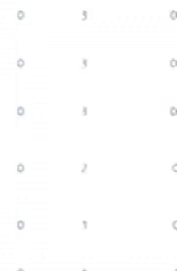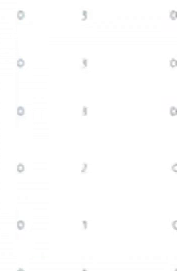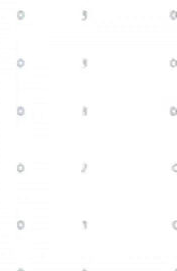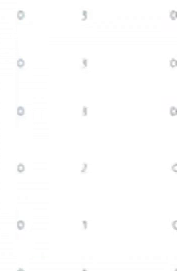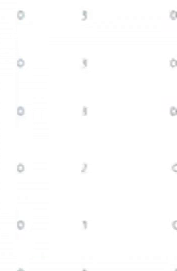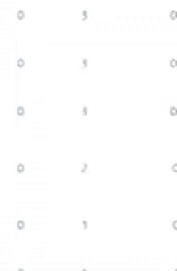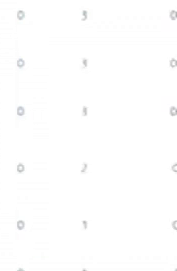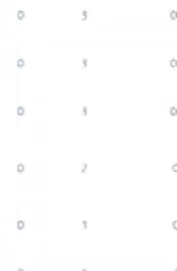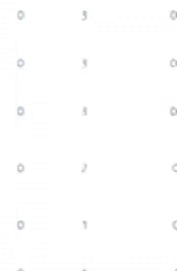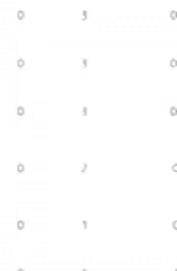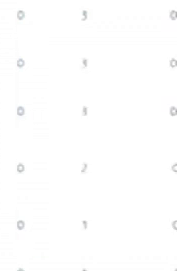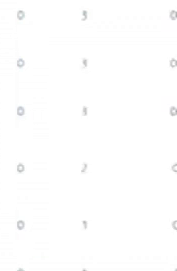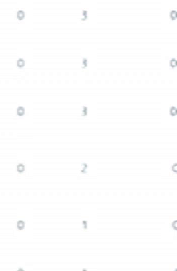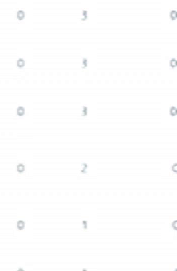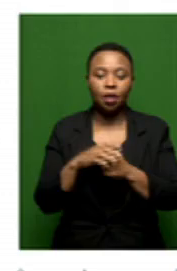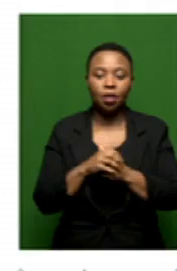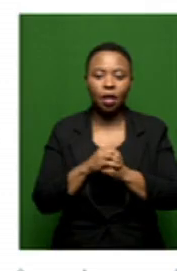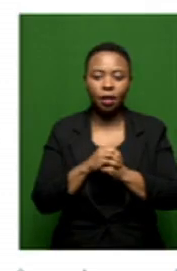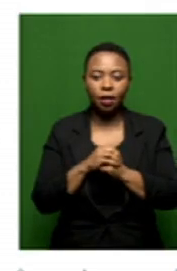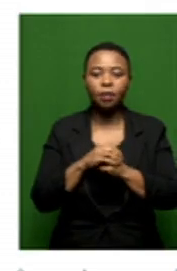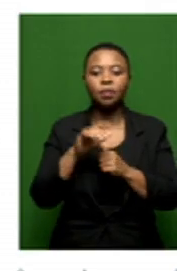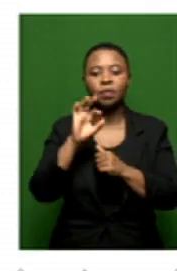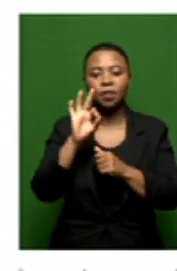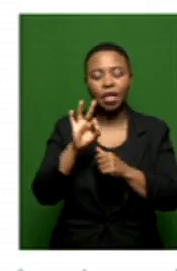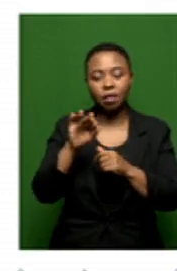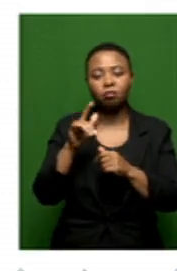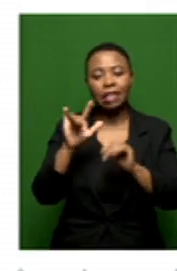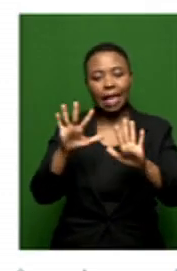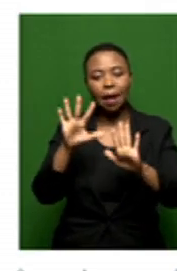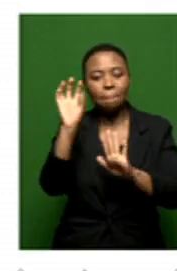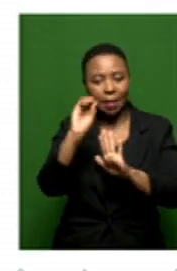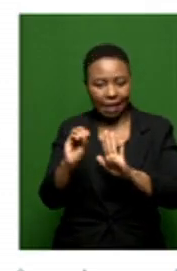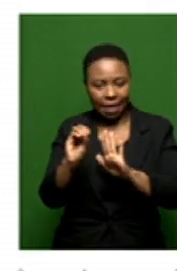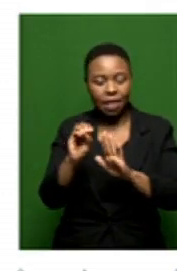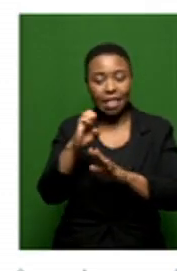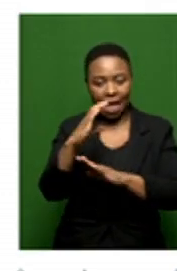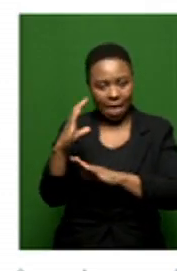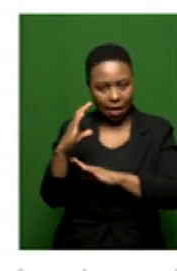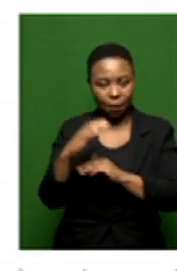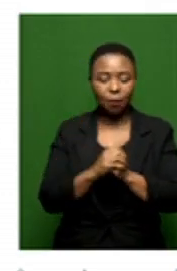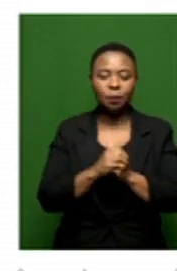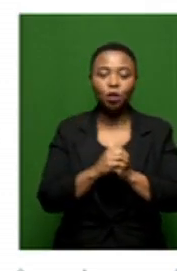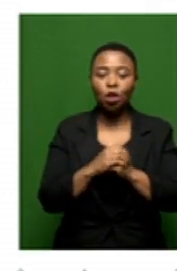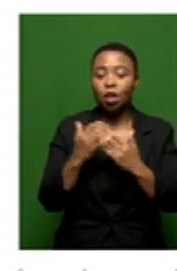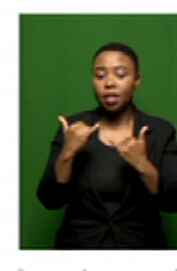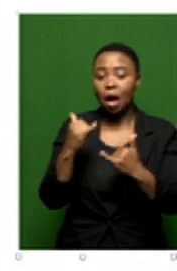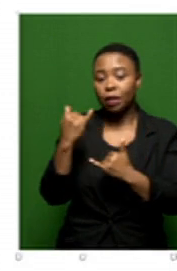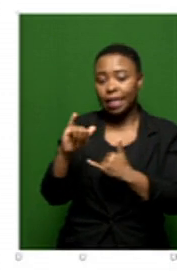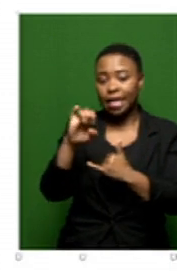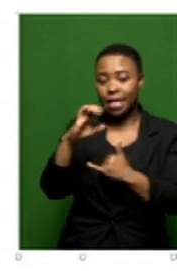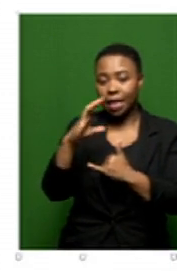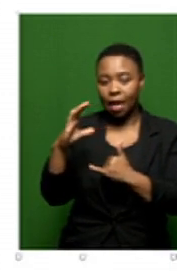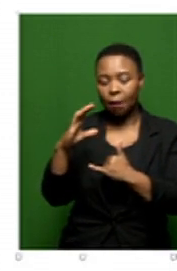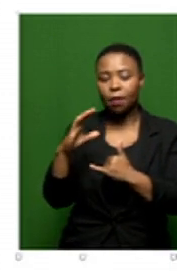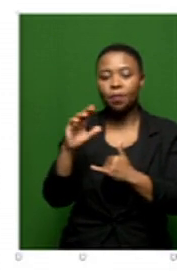almost 13%, and the EFF trying to get onto that 10% of the votes in the Eastern Cape. But while we're at the Eastern Cape here, let's talk very